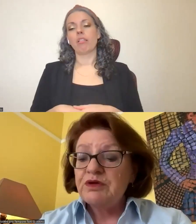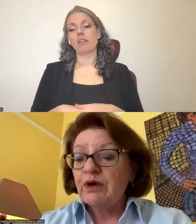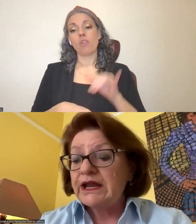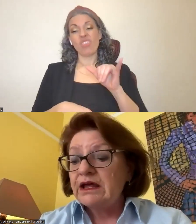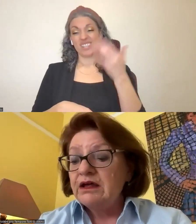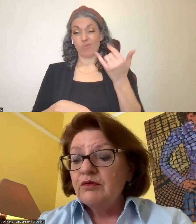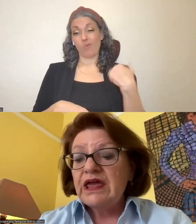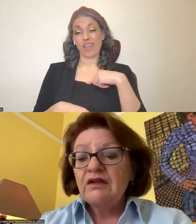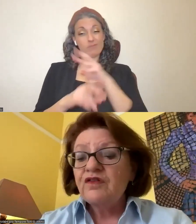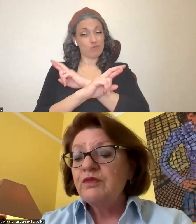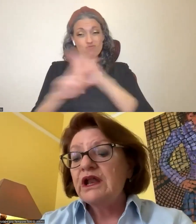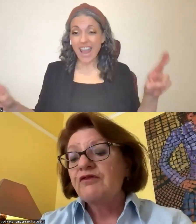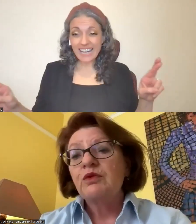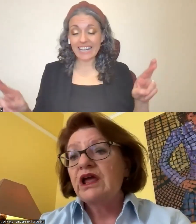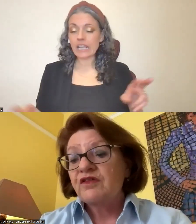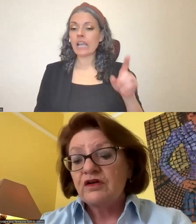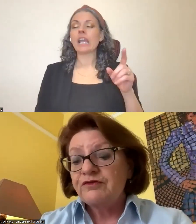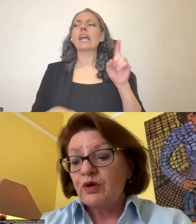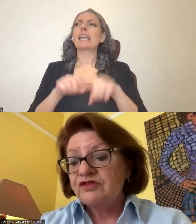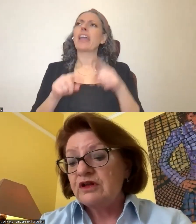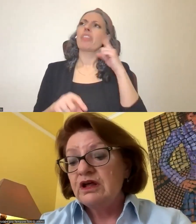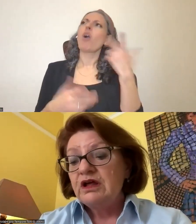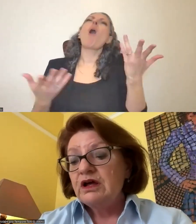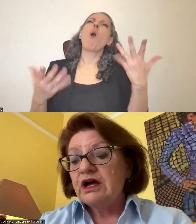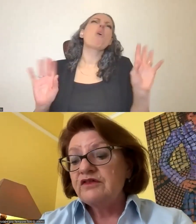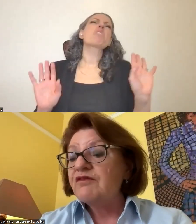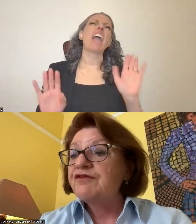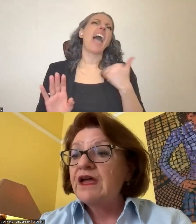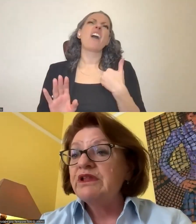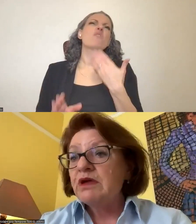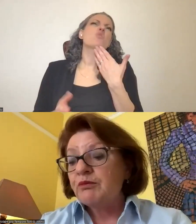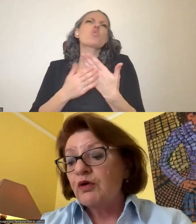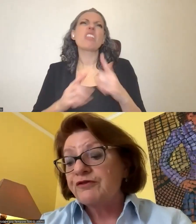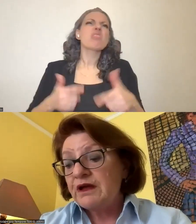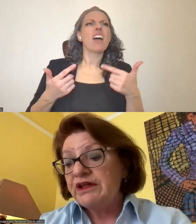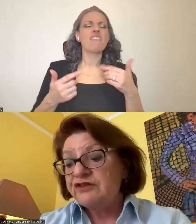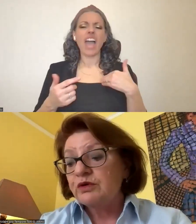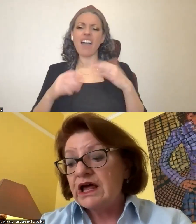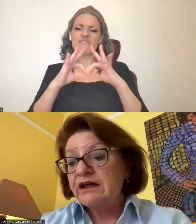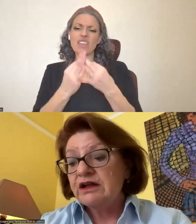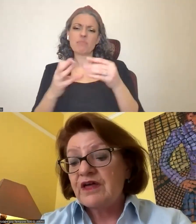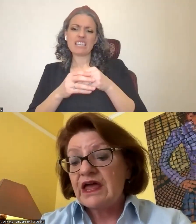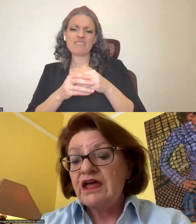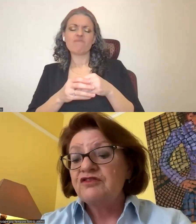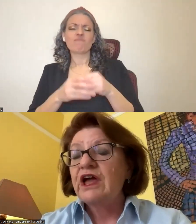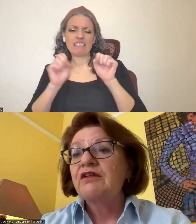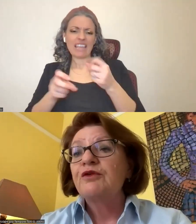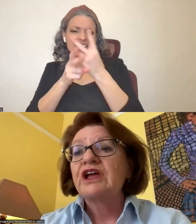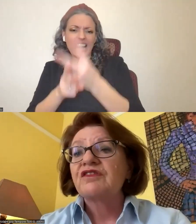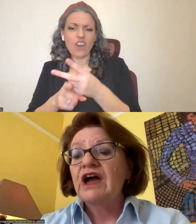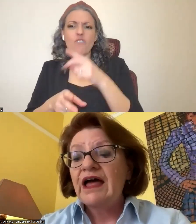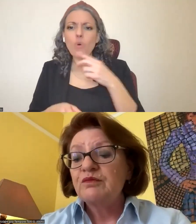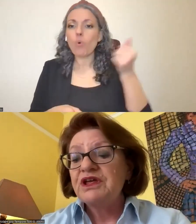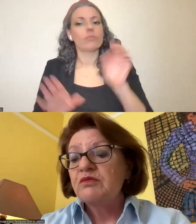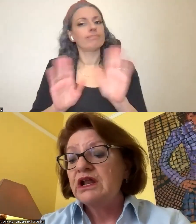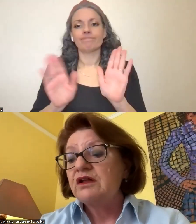have to be ready. We can't assume that everyone has the good fortune to have a family member or family to rely on as they age. California